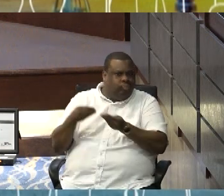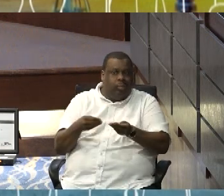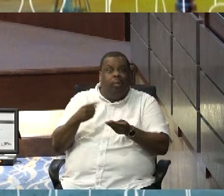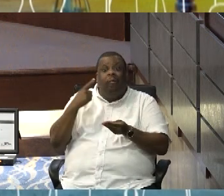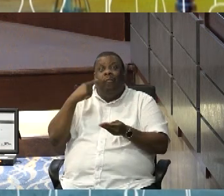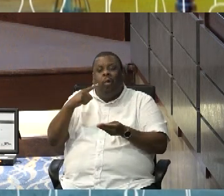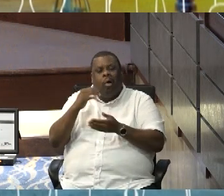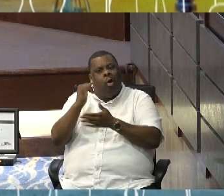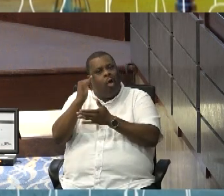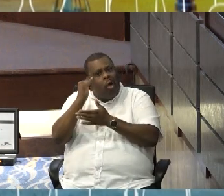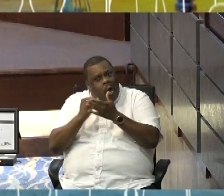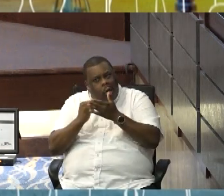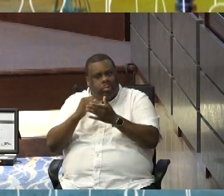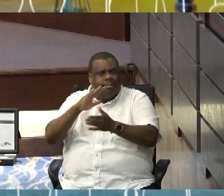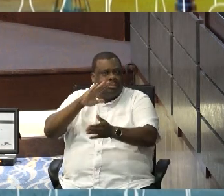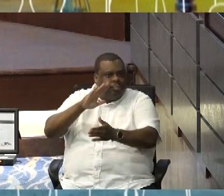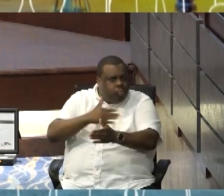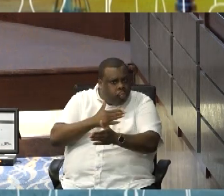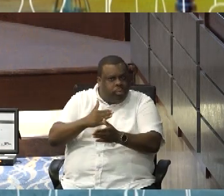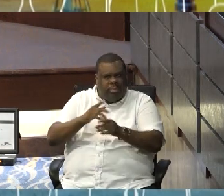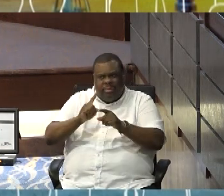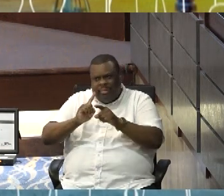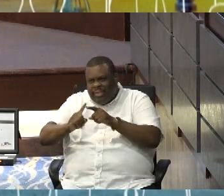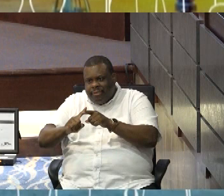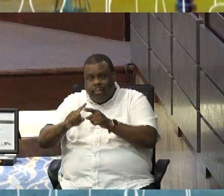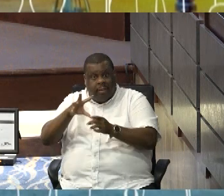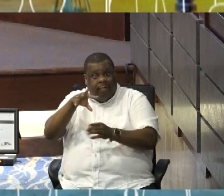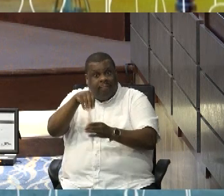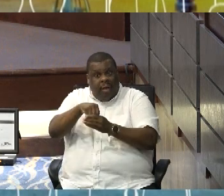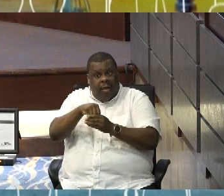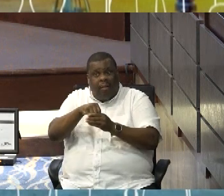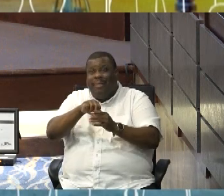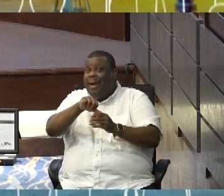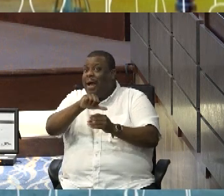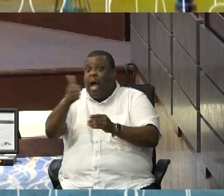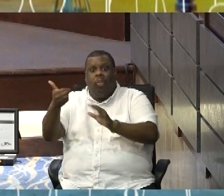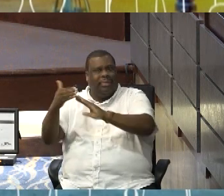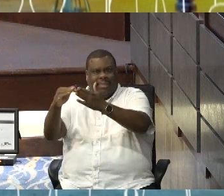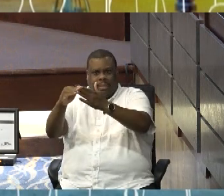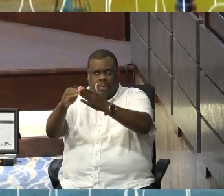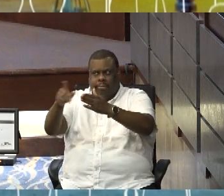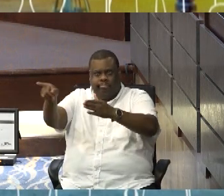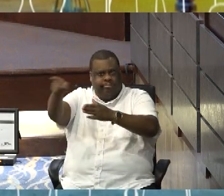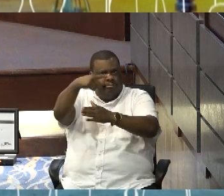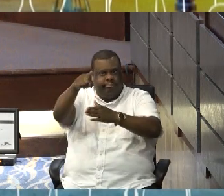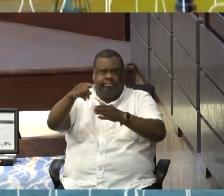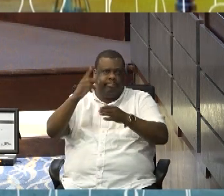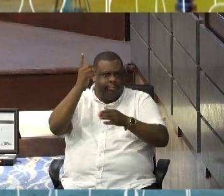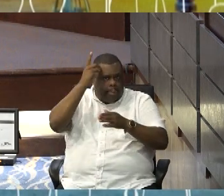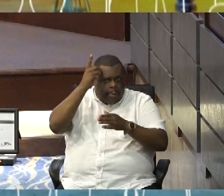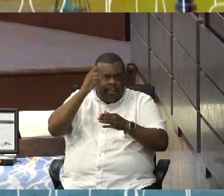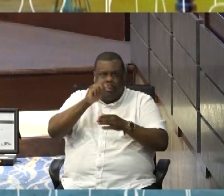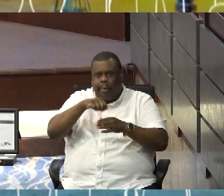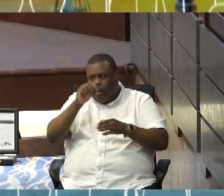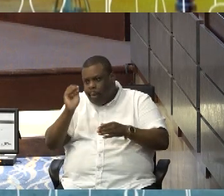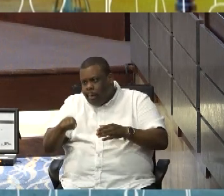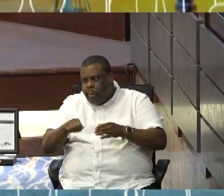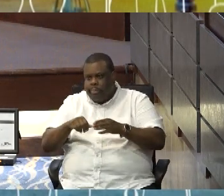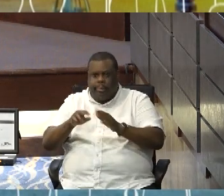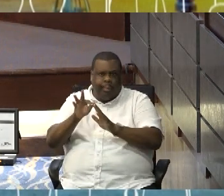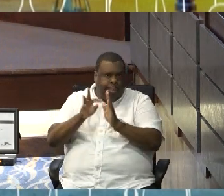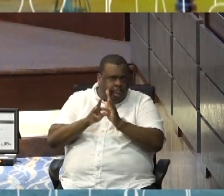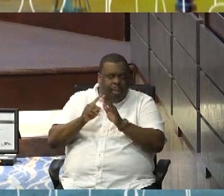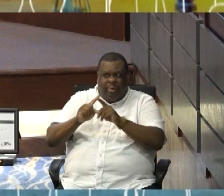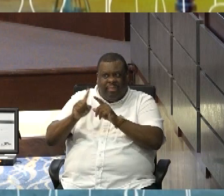key finding. And then they also pointed to the fact that our community has nationally and internationally recognized performing